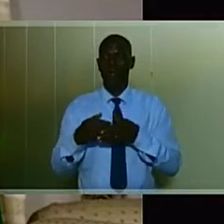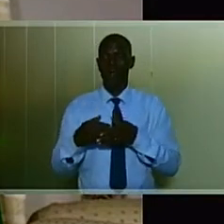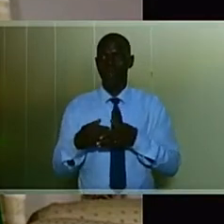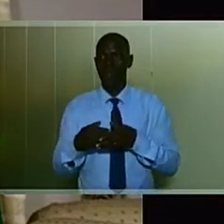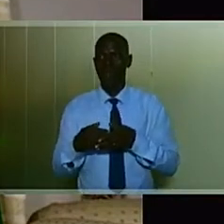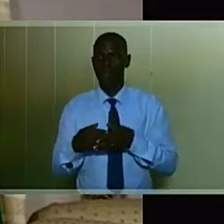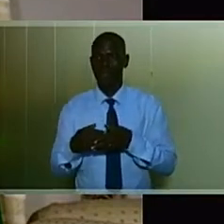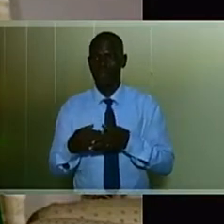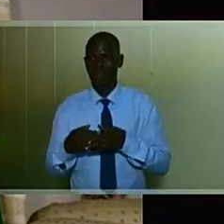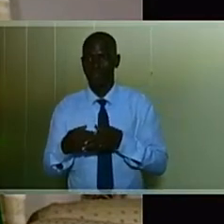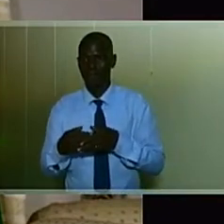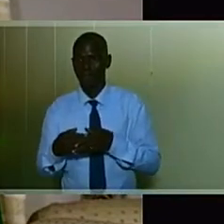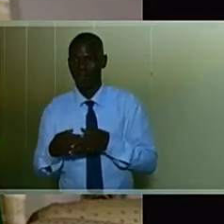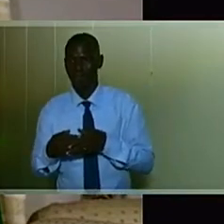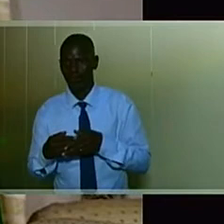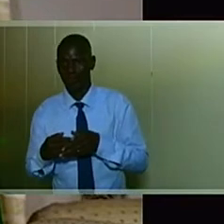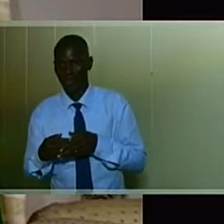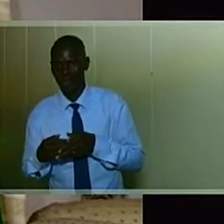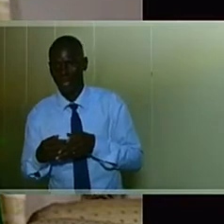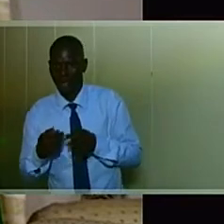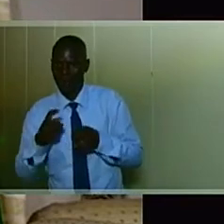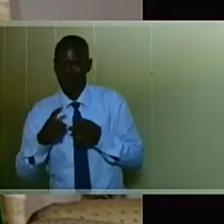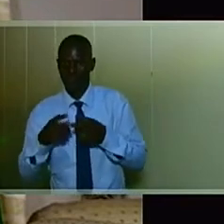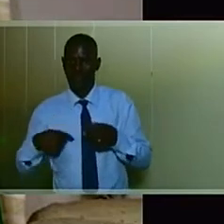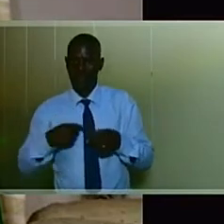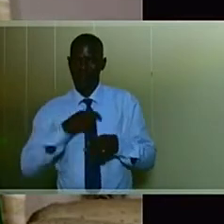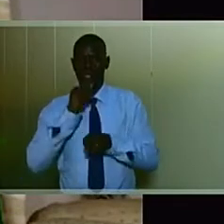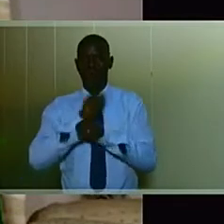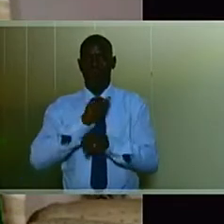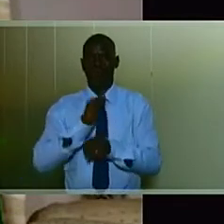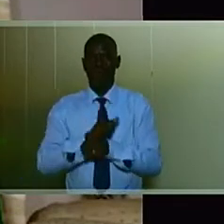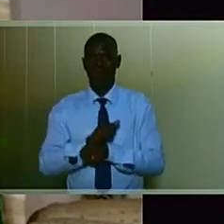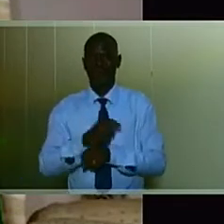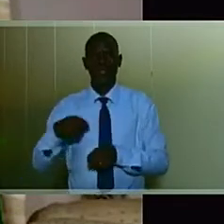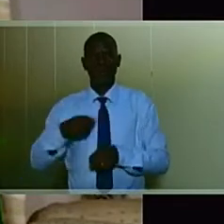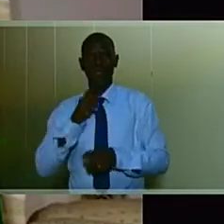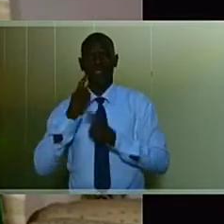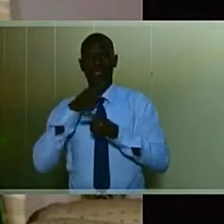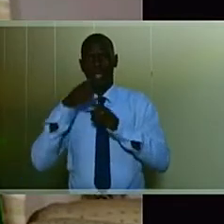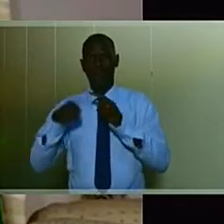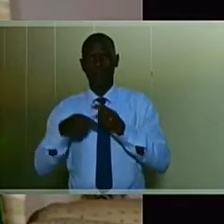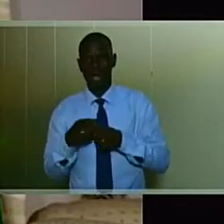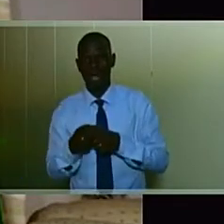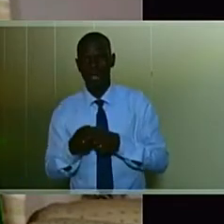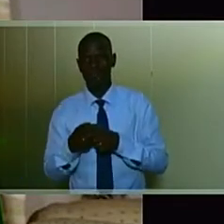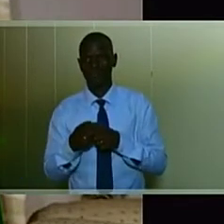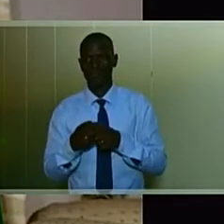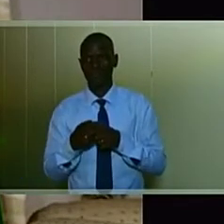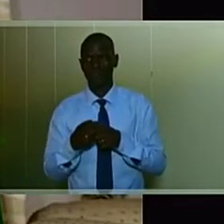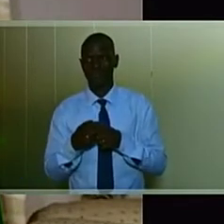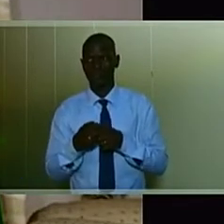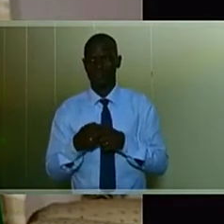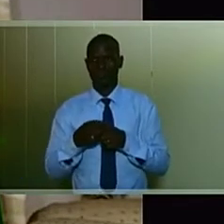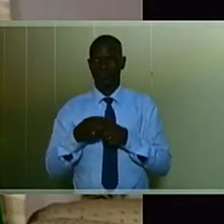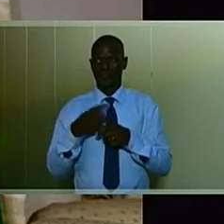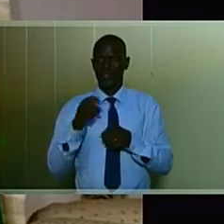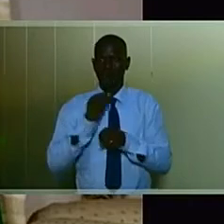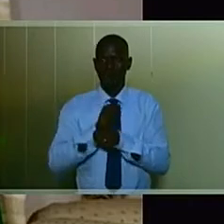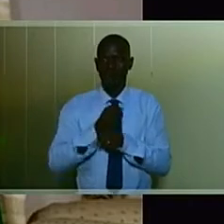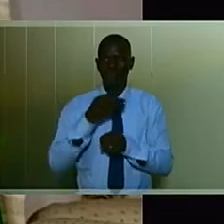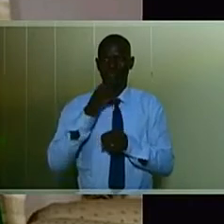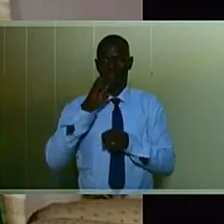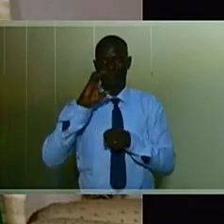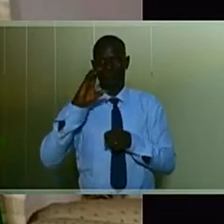various instruments, the legal framework. You're talking about Article 6 of the ECOWAS Protocol on